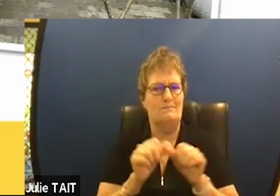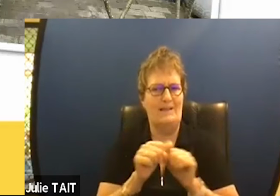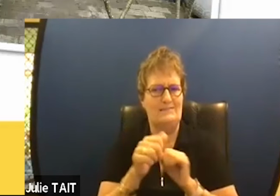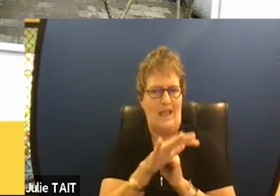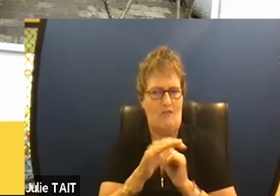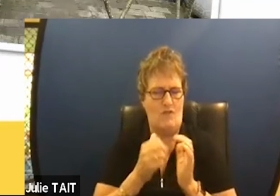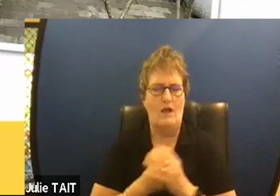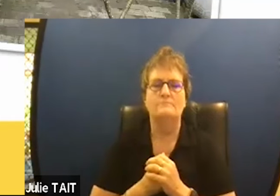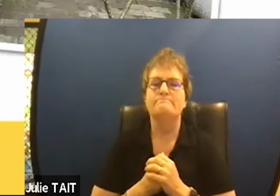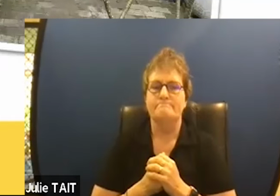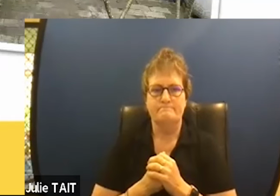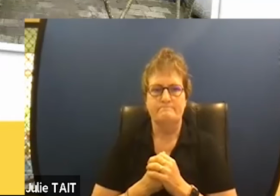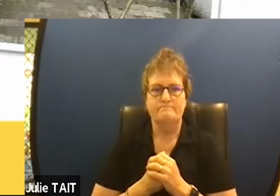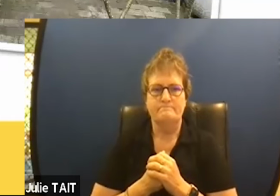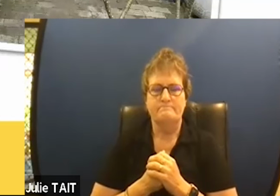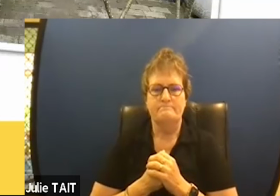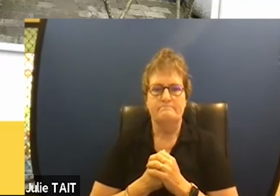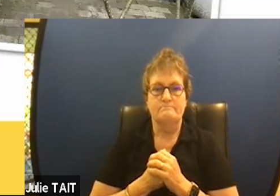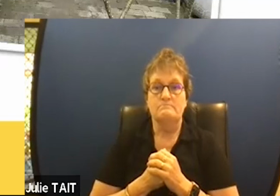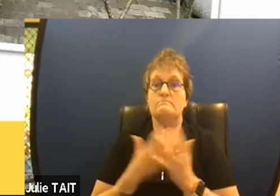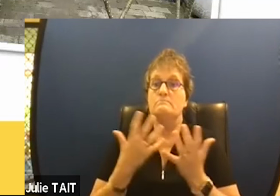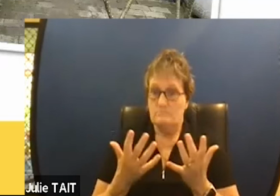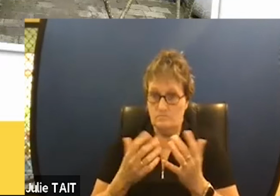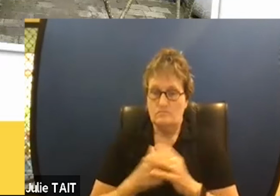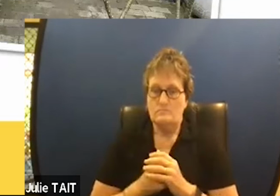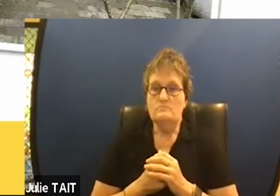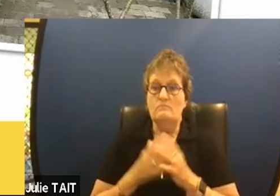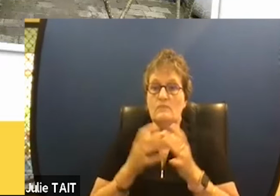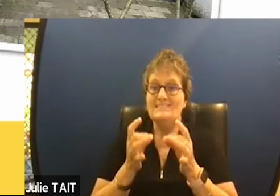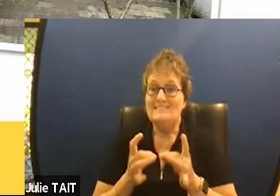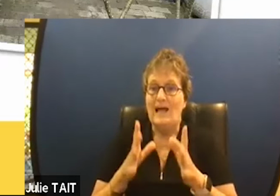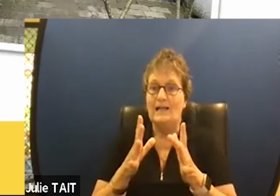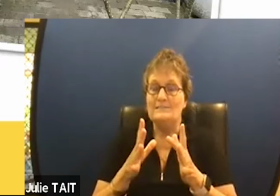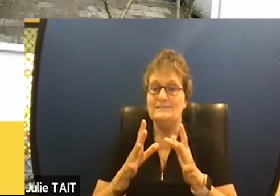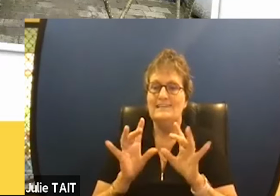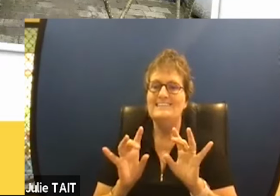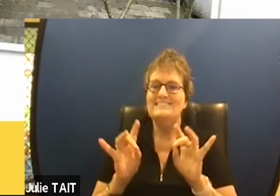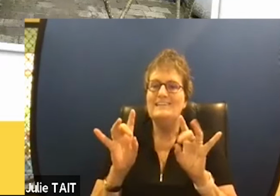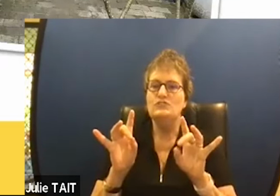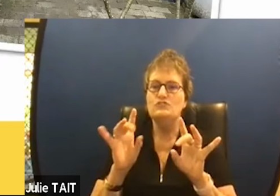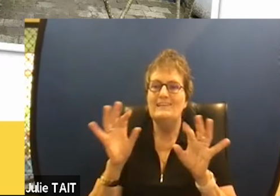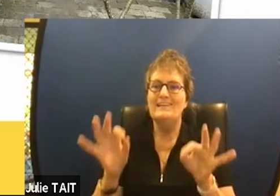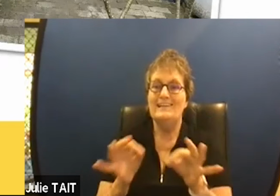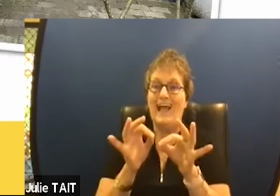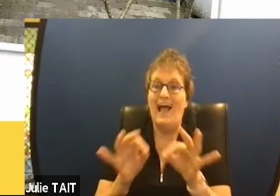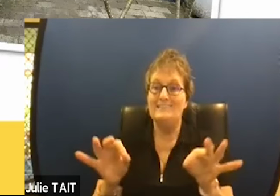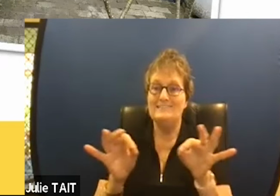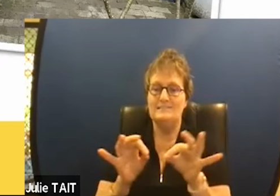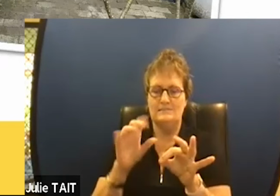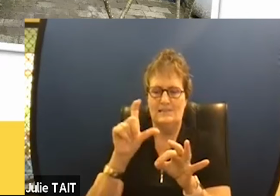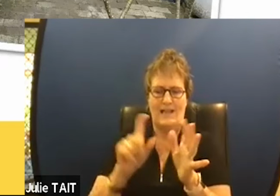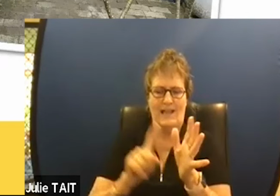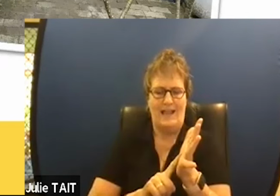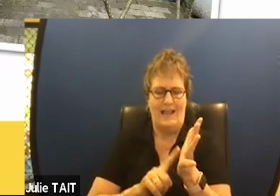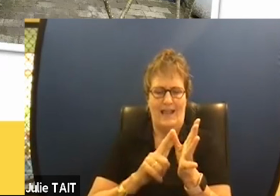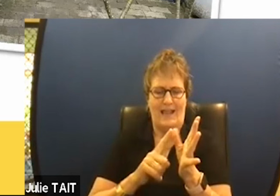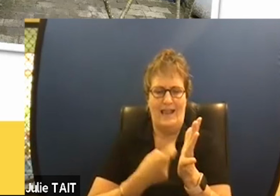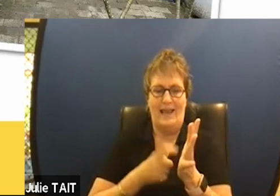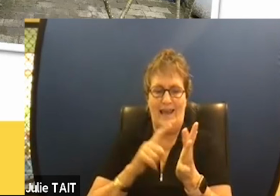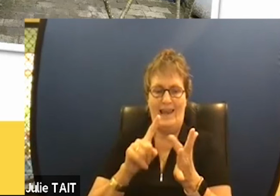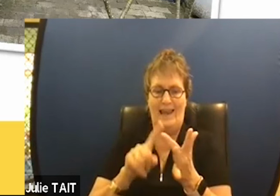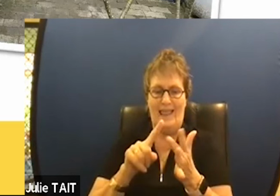On that point, we're in the process of putting together a sensory garden. Claire Millage is doing some great stuff on campus